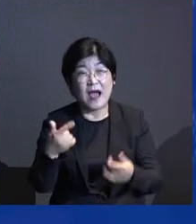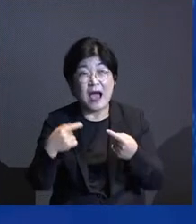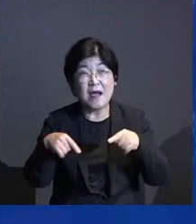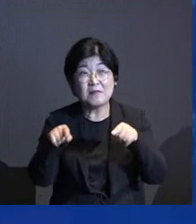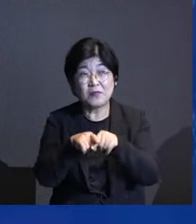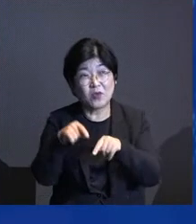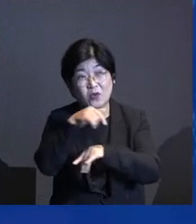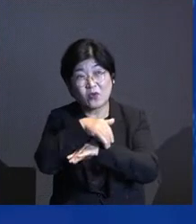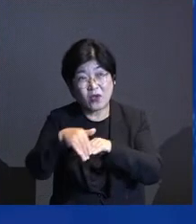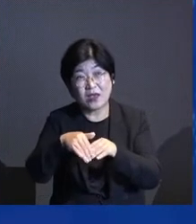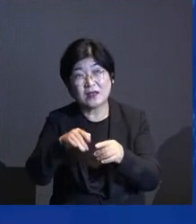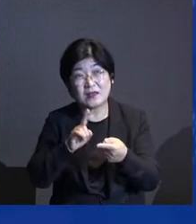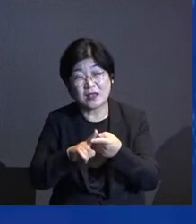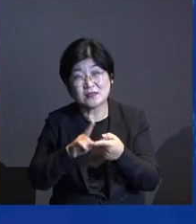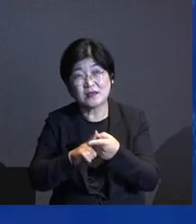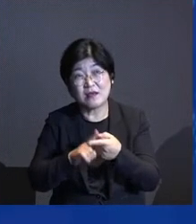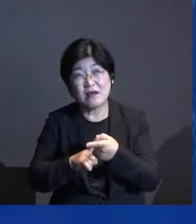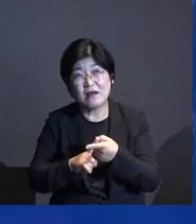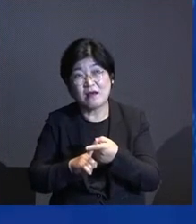Neighborhood project.